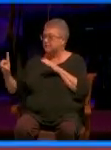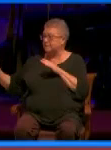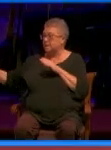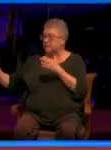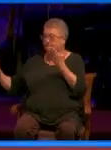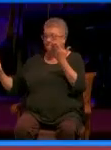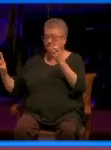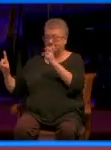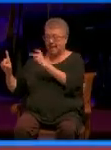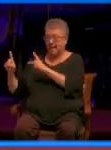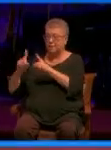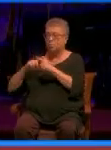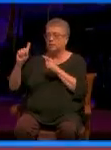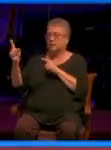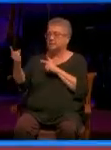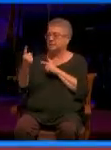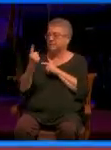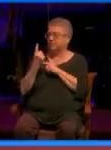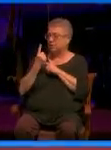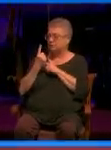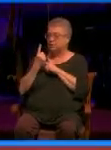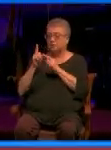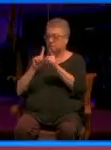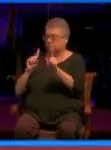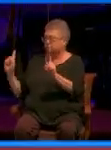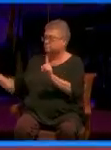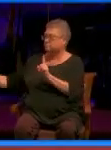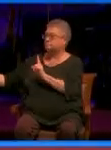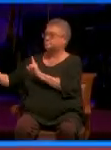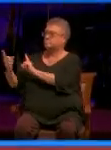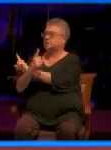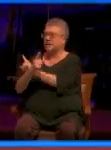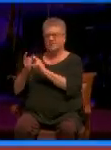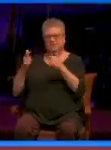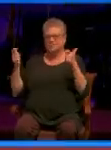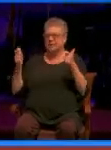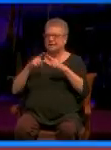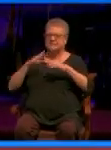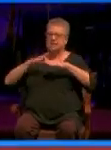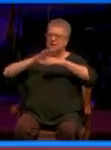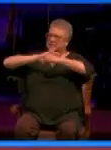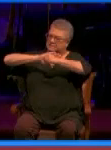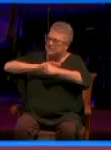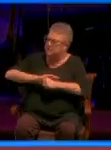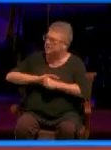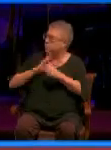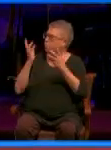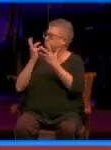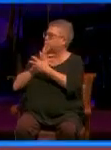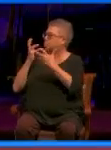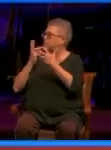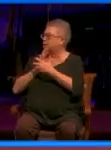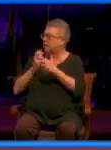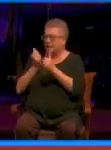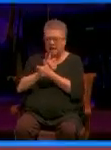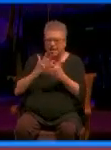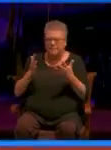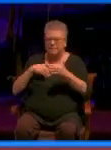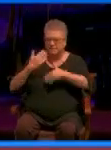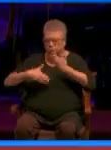door. Moses is reminding us how big a deal this is in this family. The tension is growing. The movie plot is